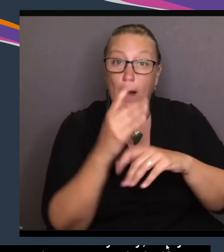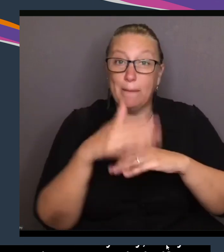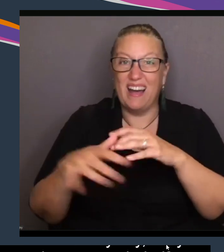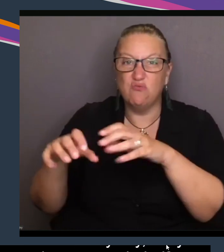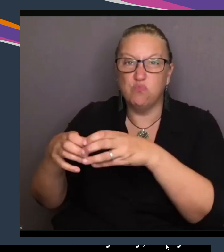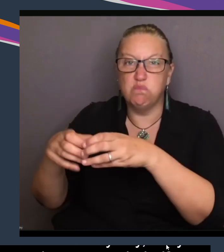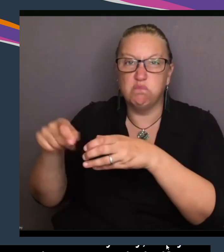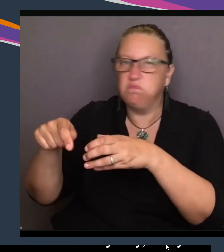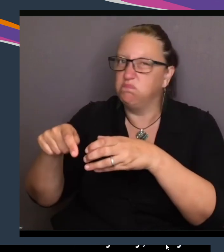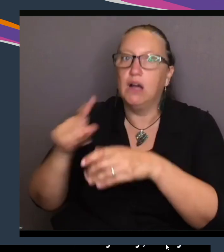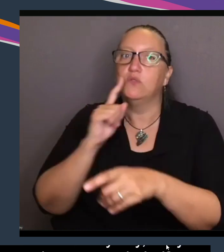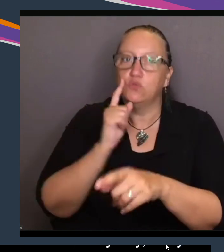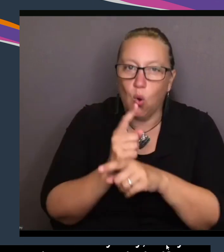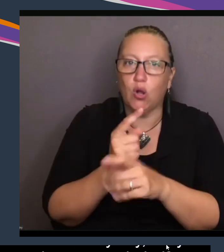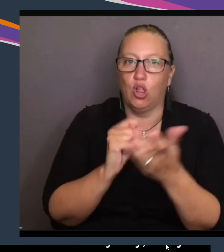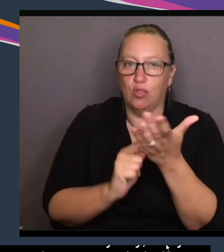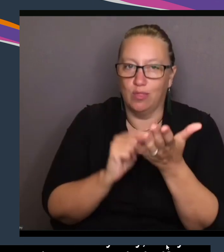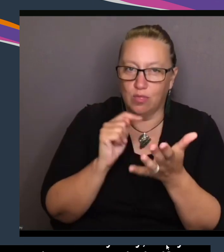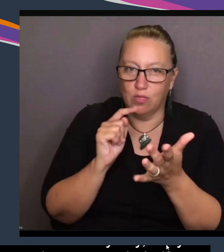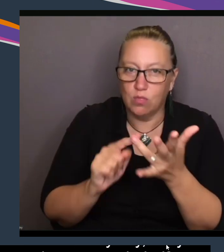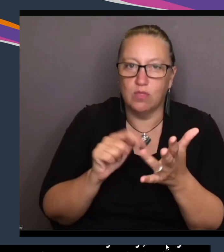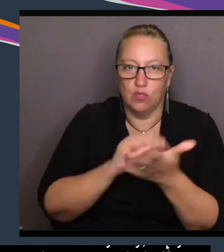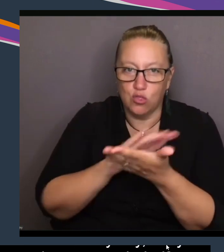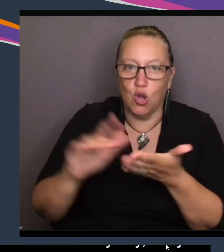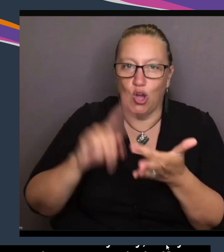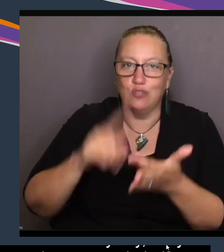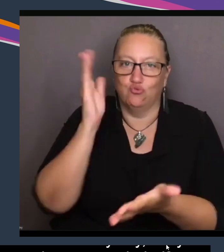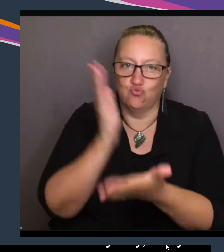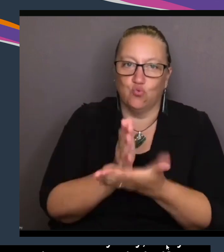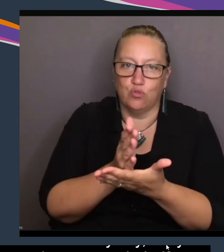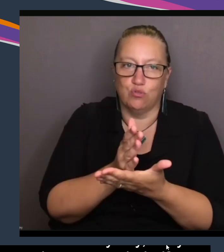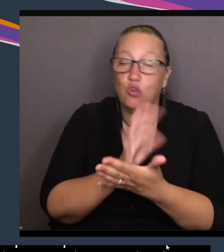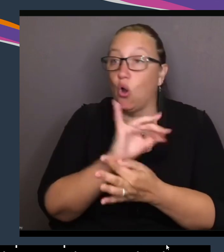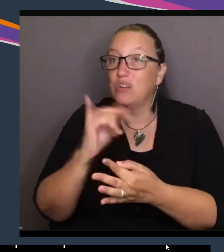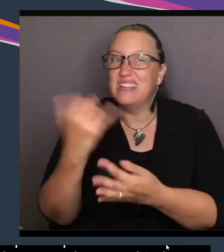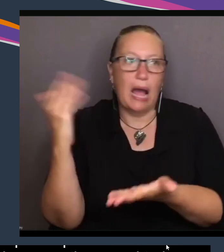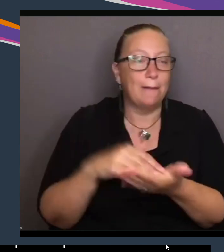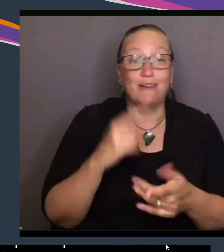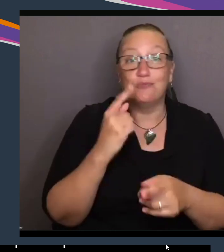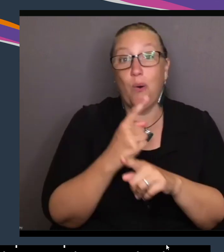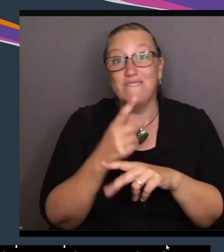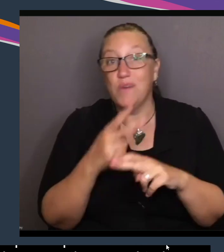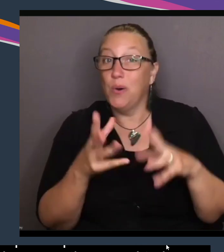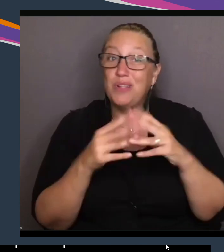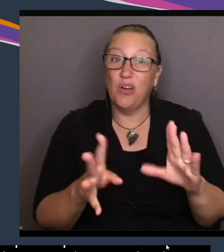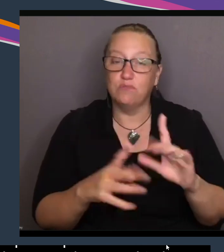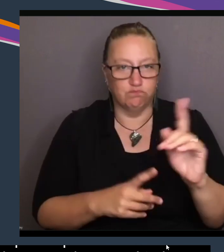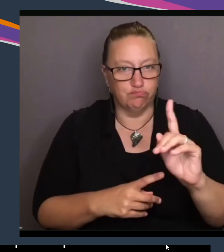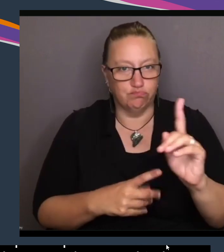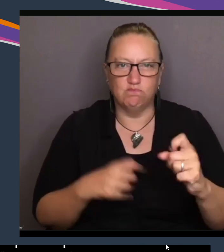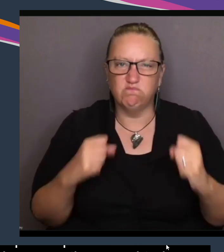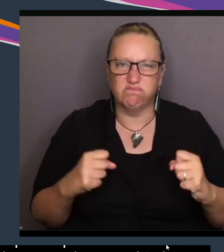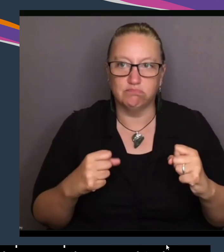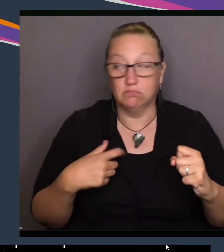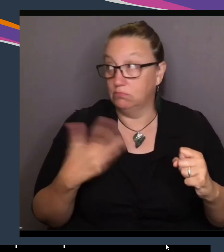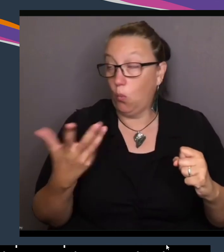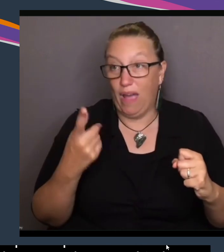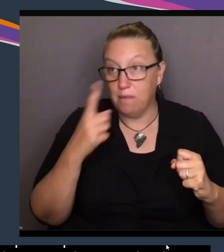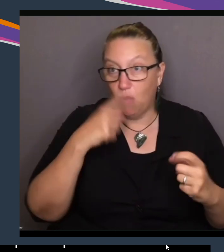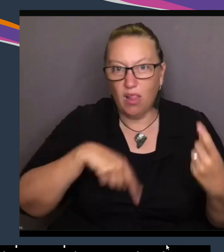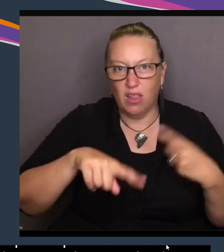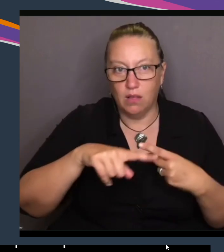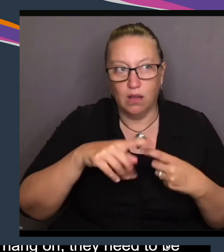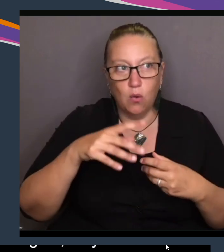truth. You do not turn up for the solutions, but you do not need to compromise on the values and principles of